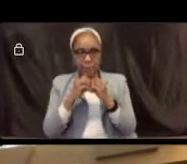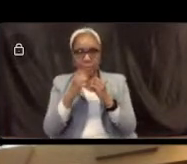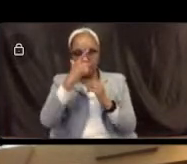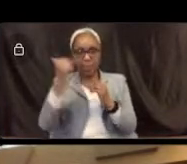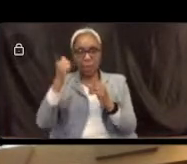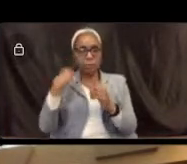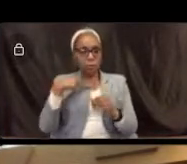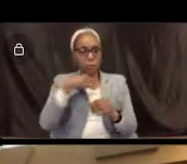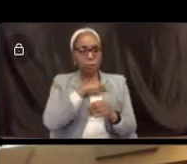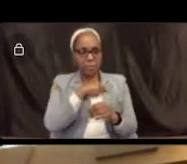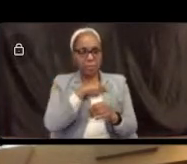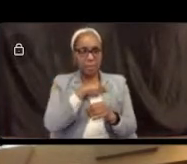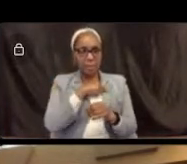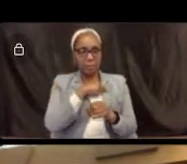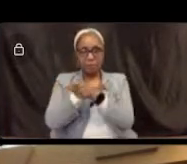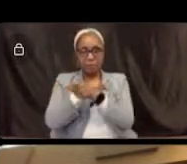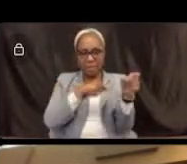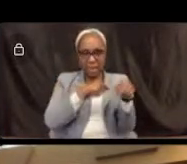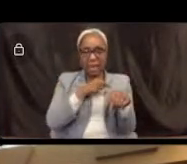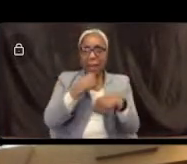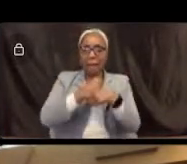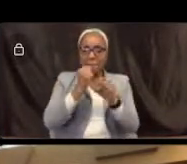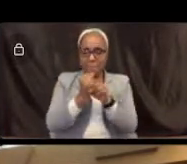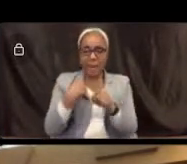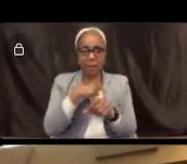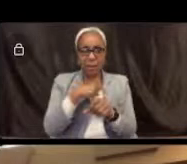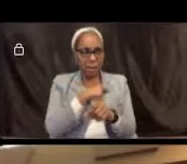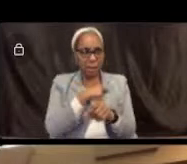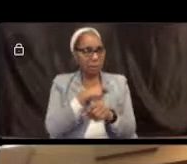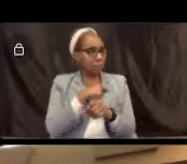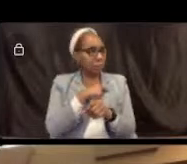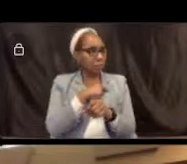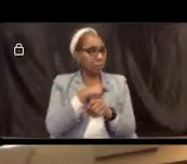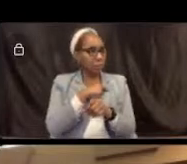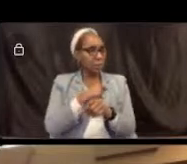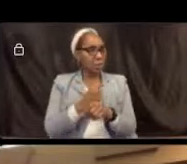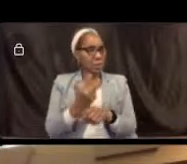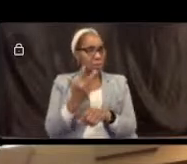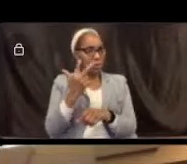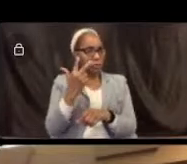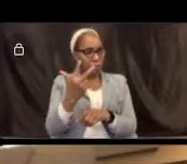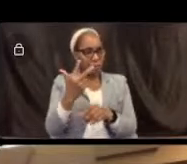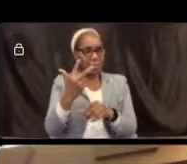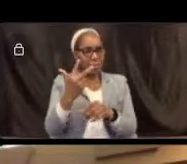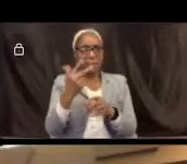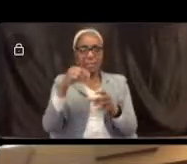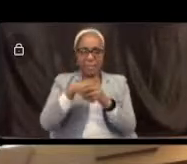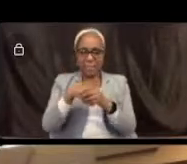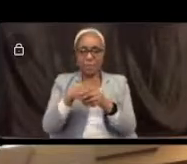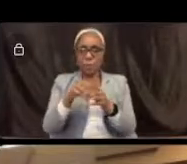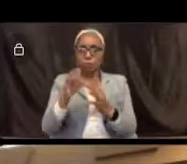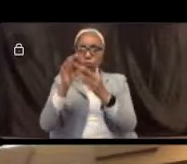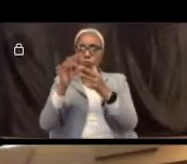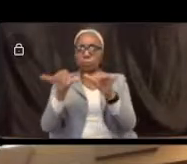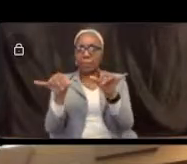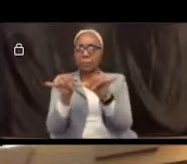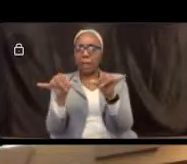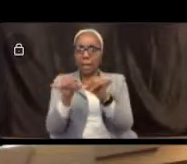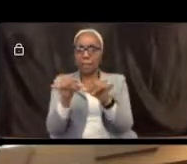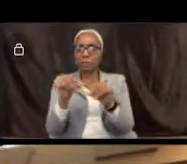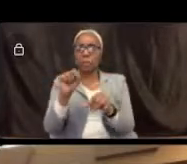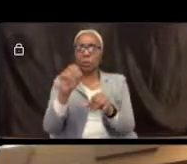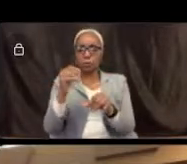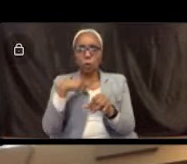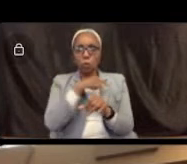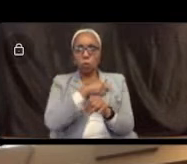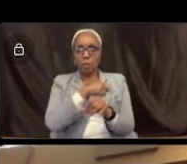because they made us cut the tree in a certain size, so we wouldn't